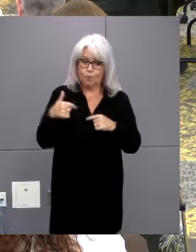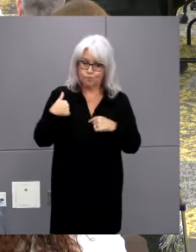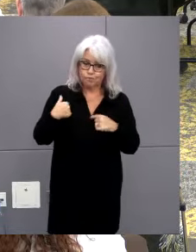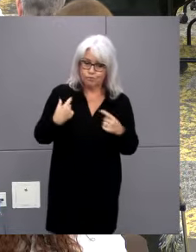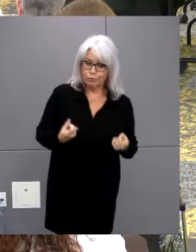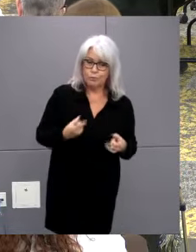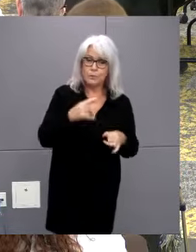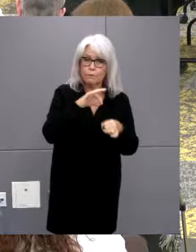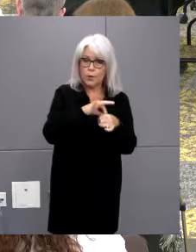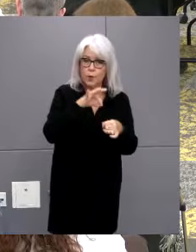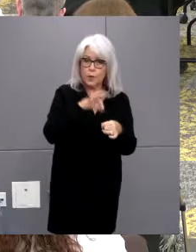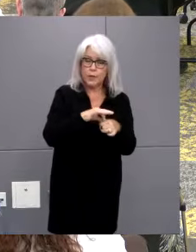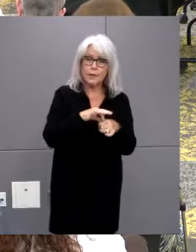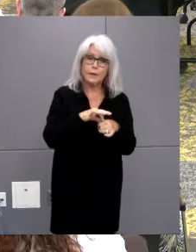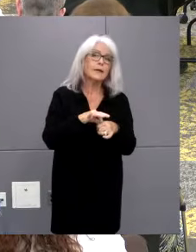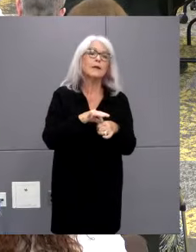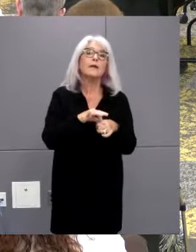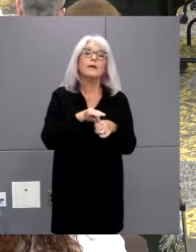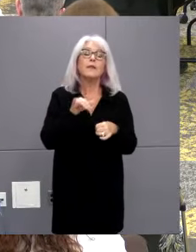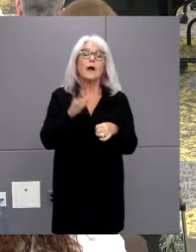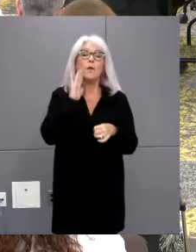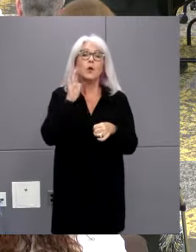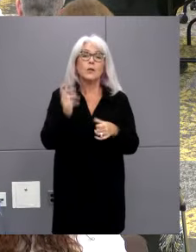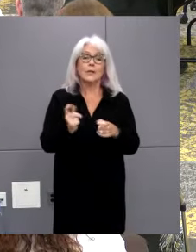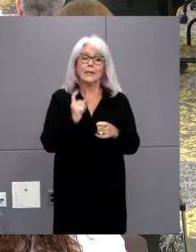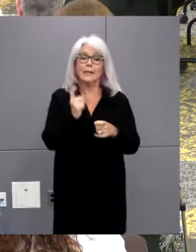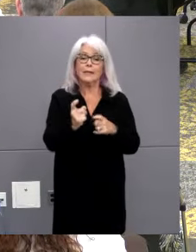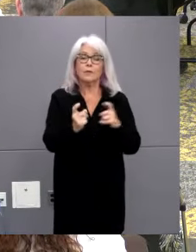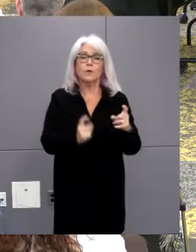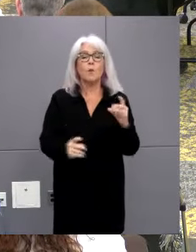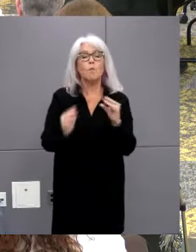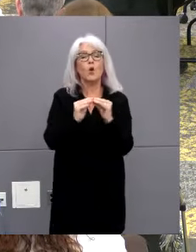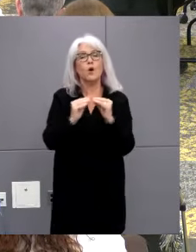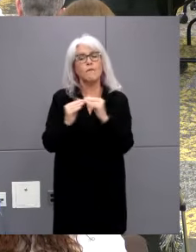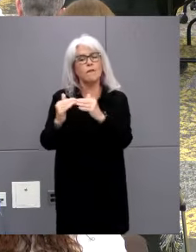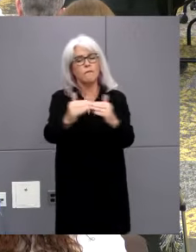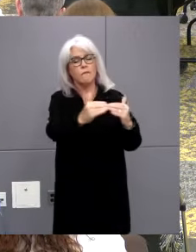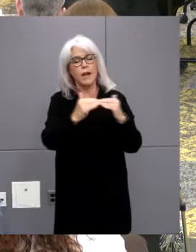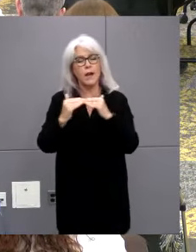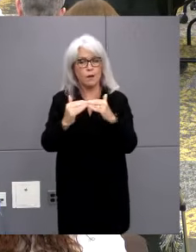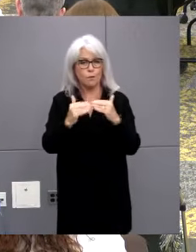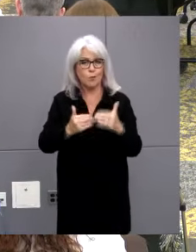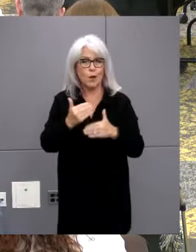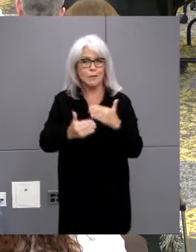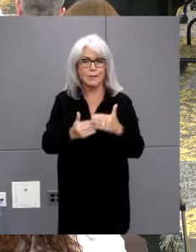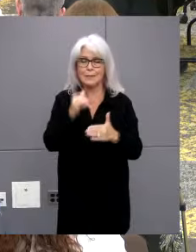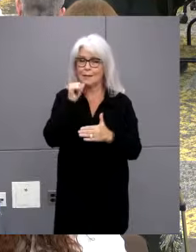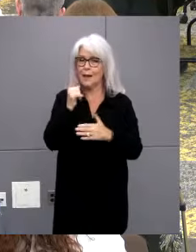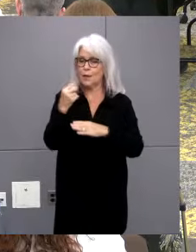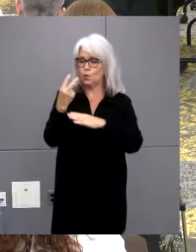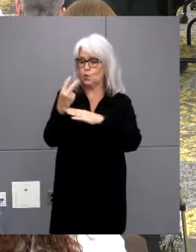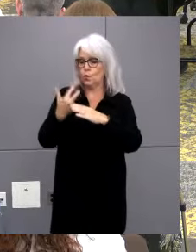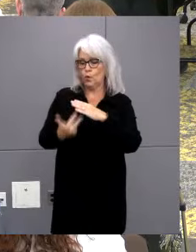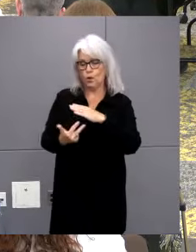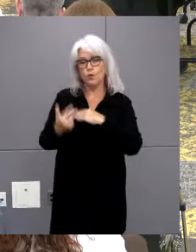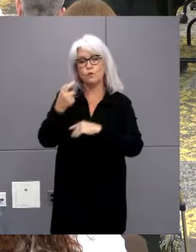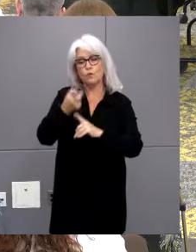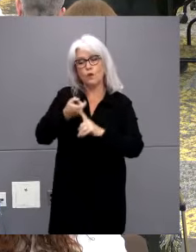voting, because it gives more of a fair and equitable process than having a 2/3 vote of